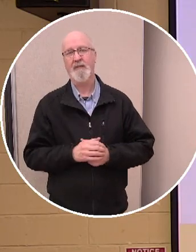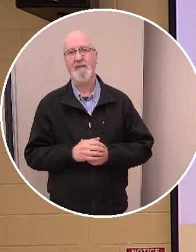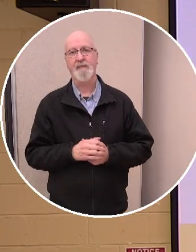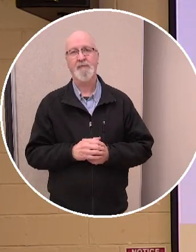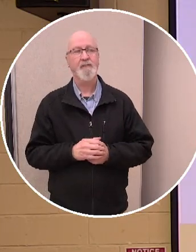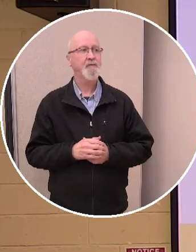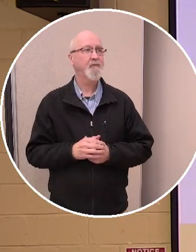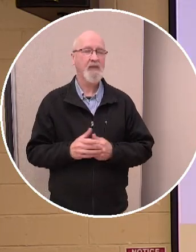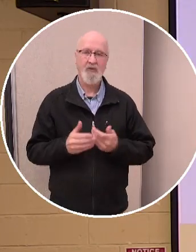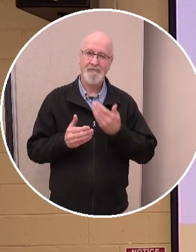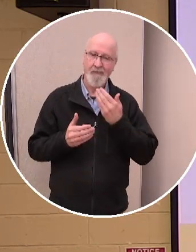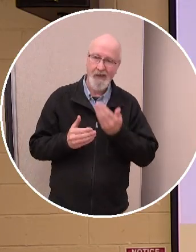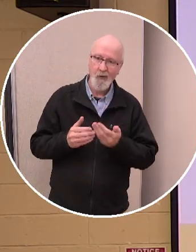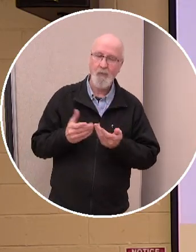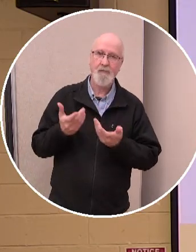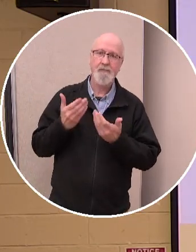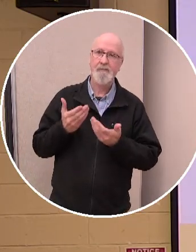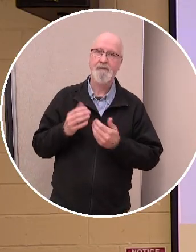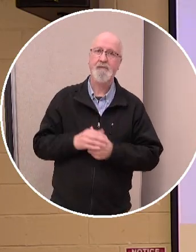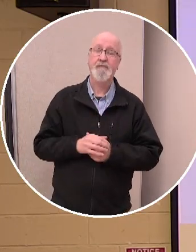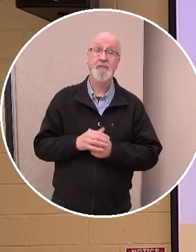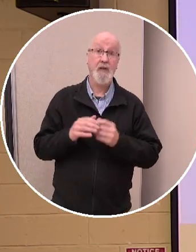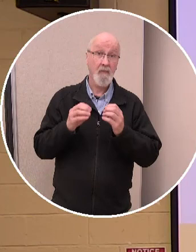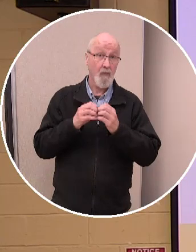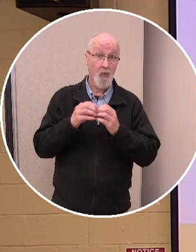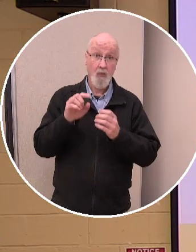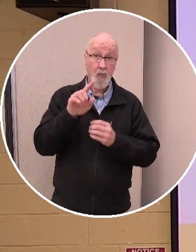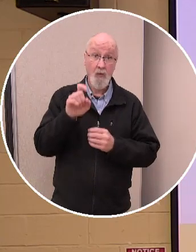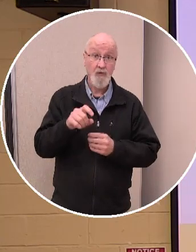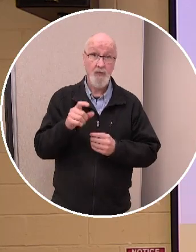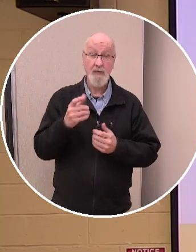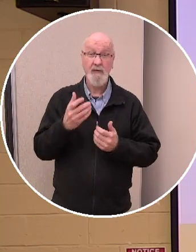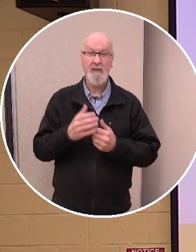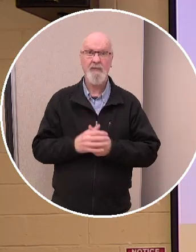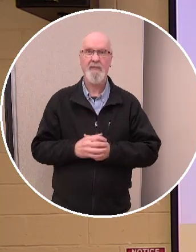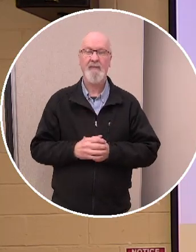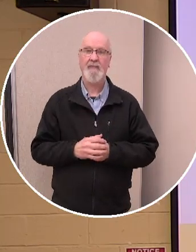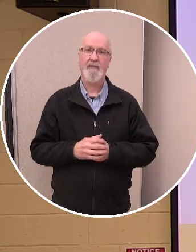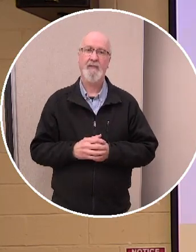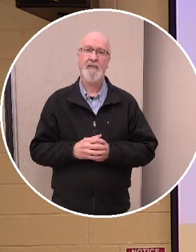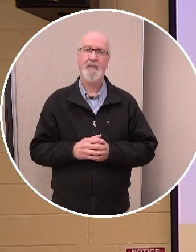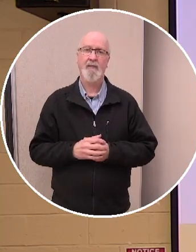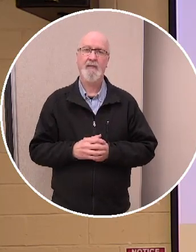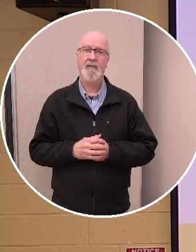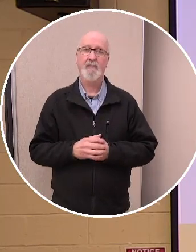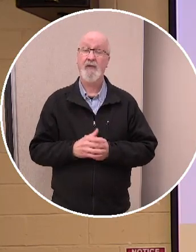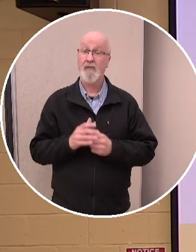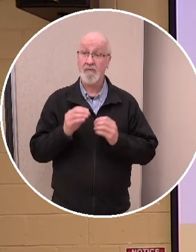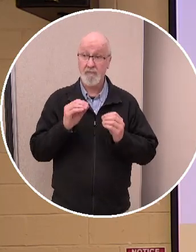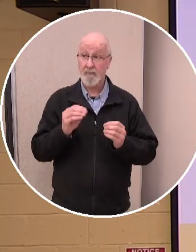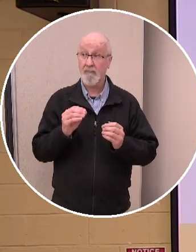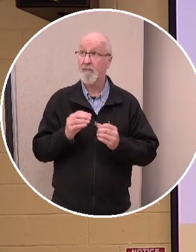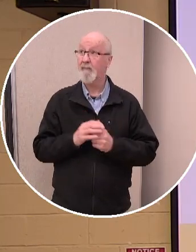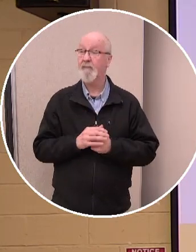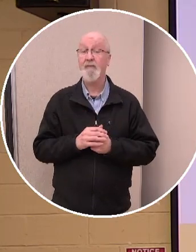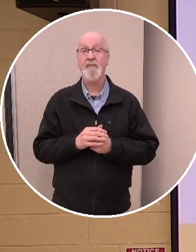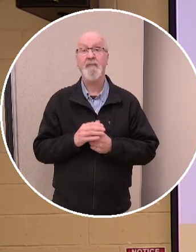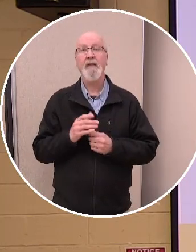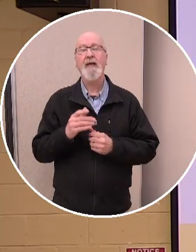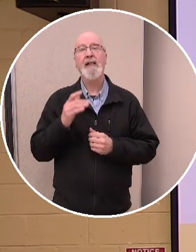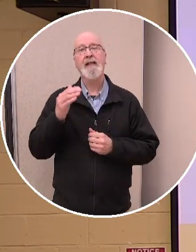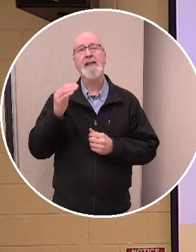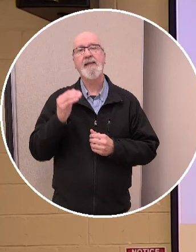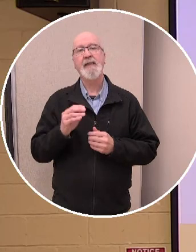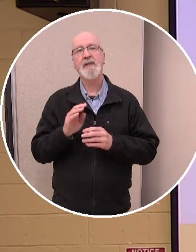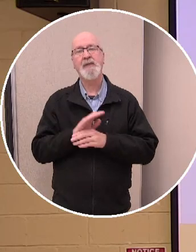Thank you, Tony and Terry. Any further questions associated with the correspondence? Hearing none, the next order of business